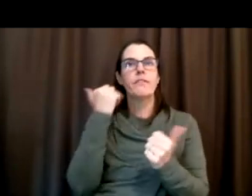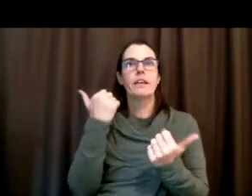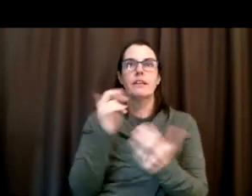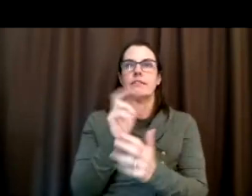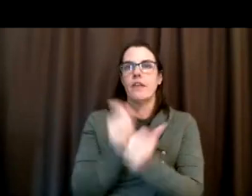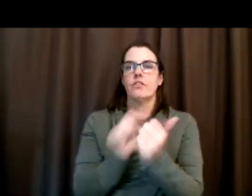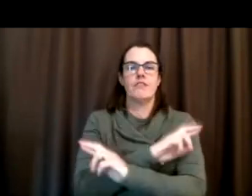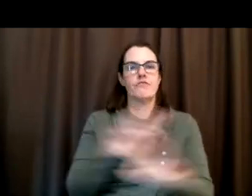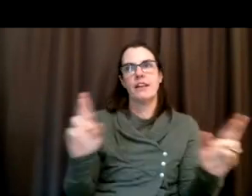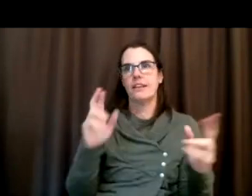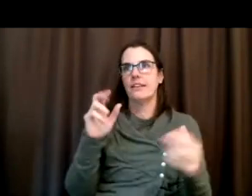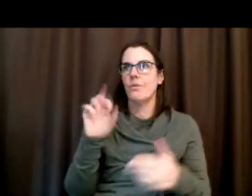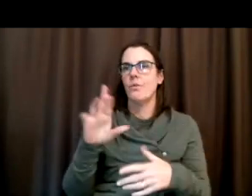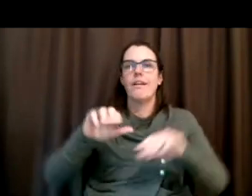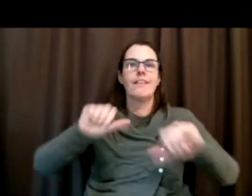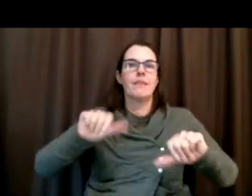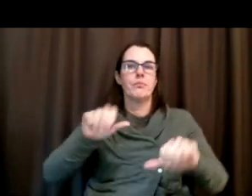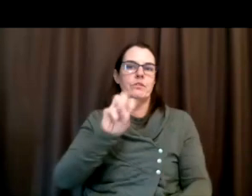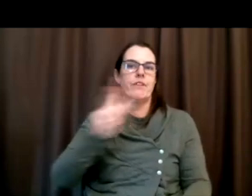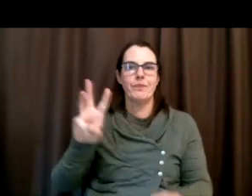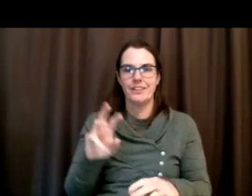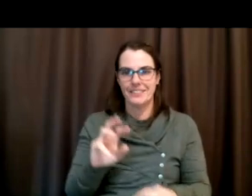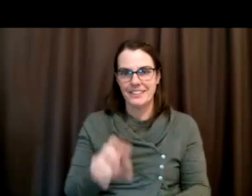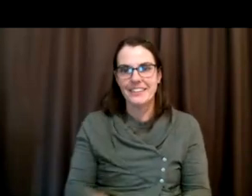level, let's say, software at your disposal.